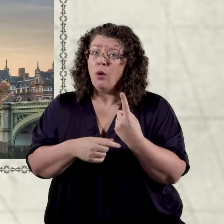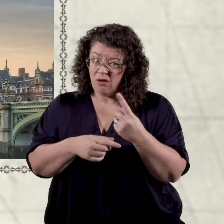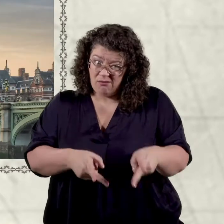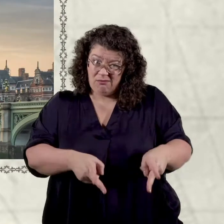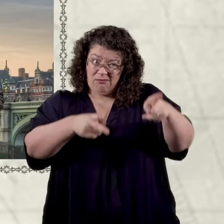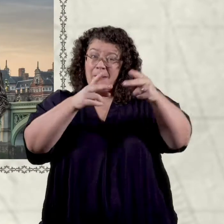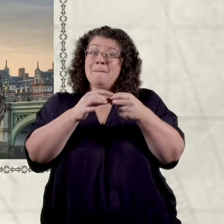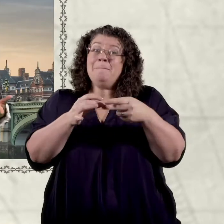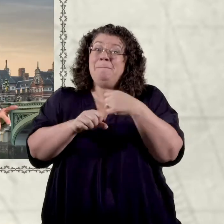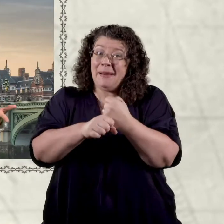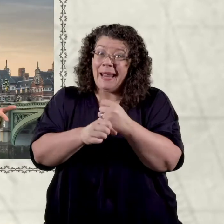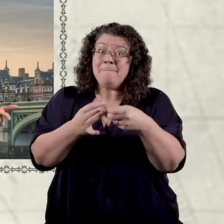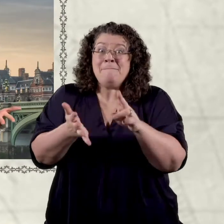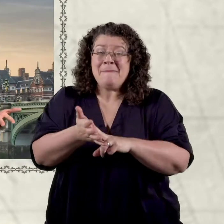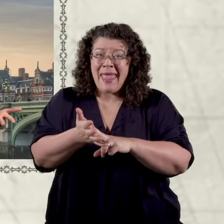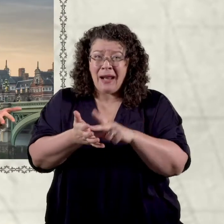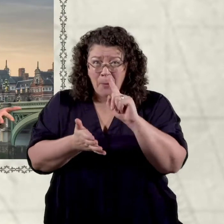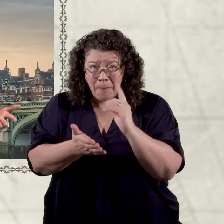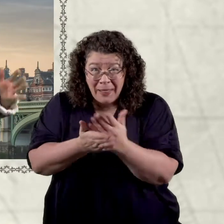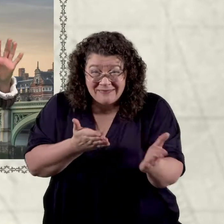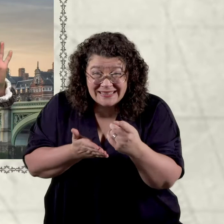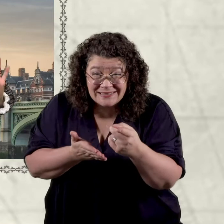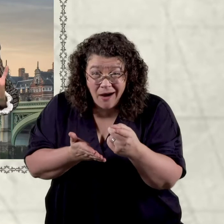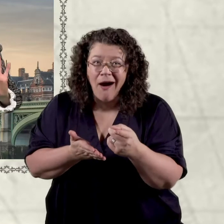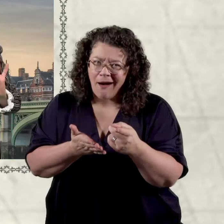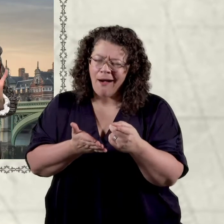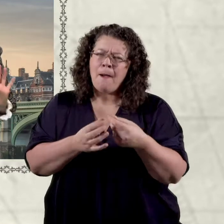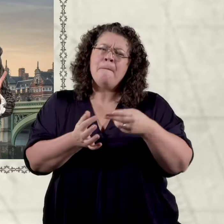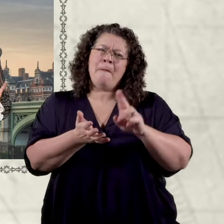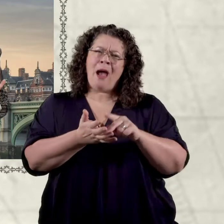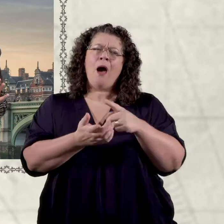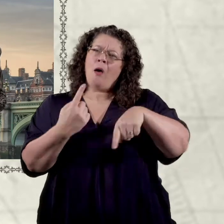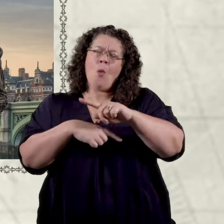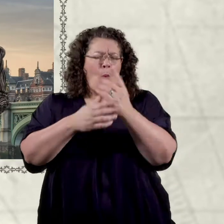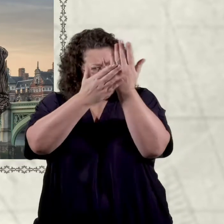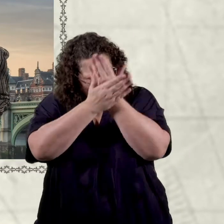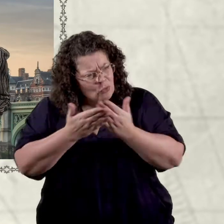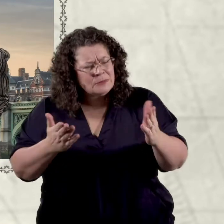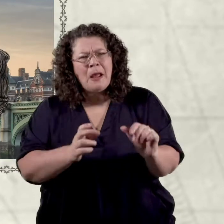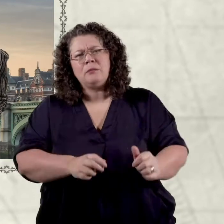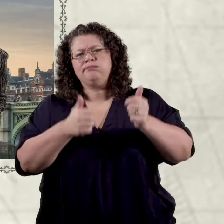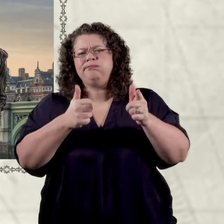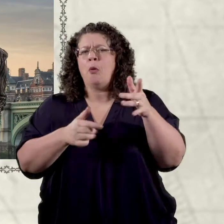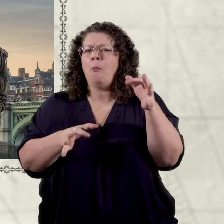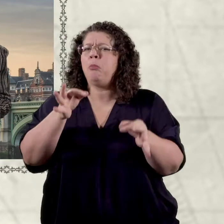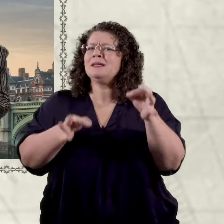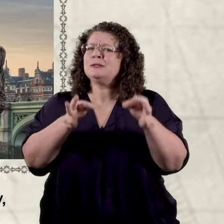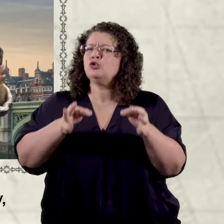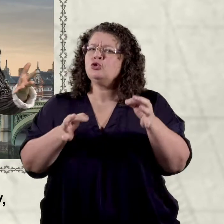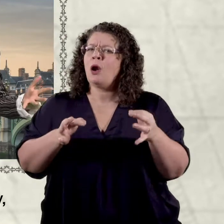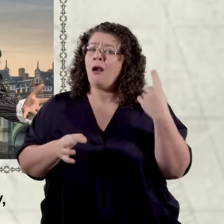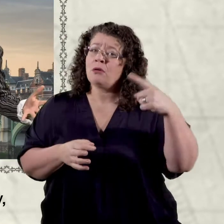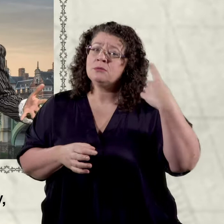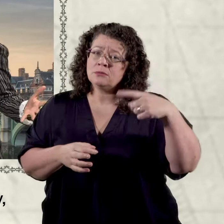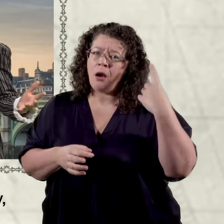Yes, the Big Ben. Can you believe it? Ben was a very well-respected politician in London.